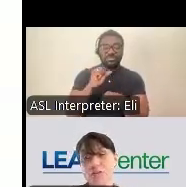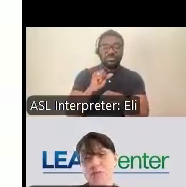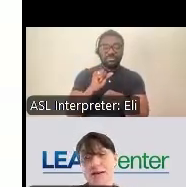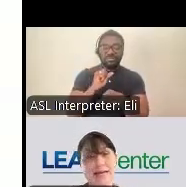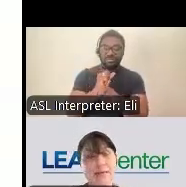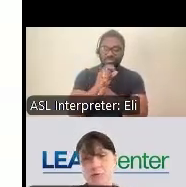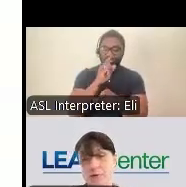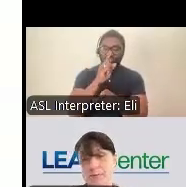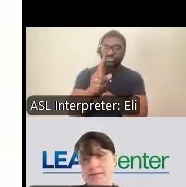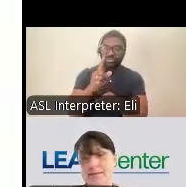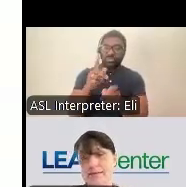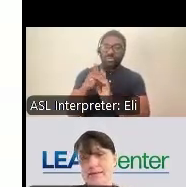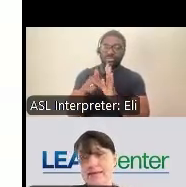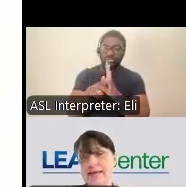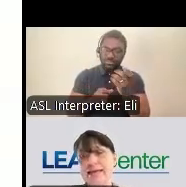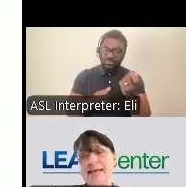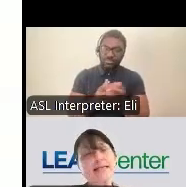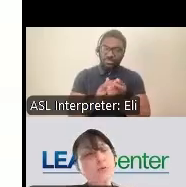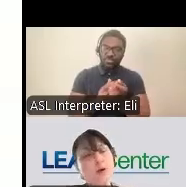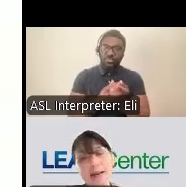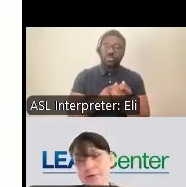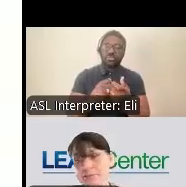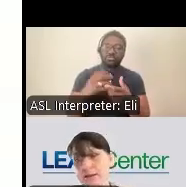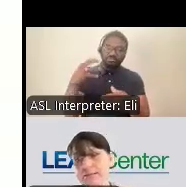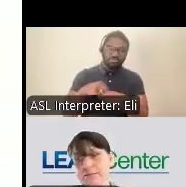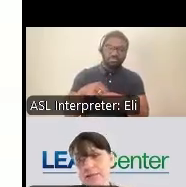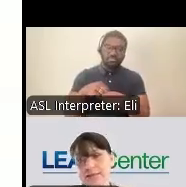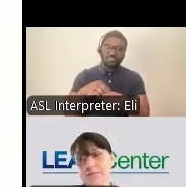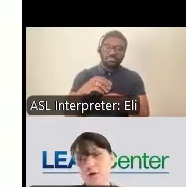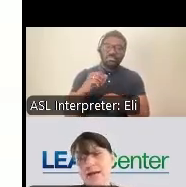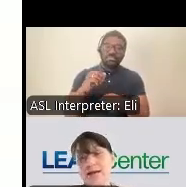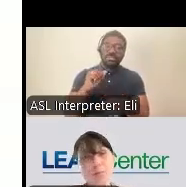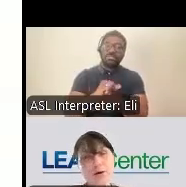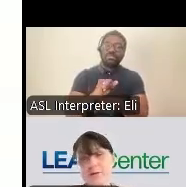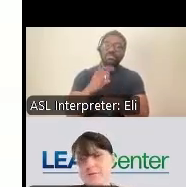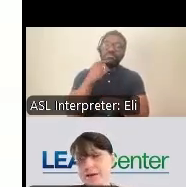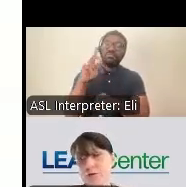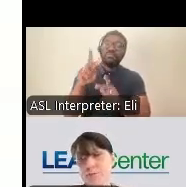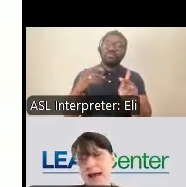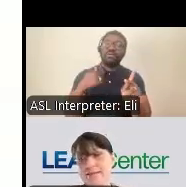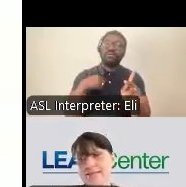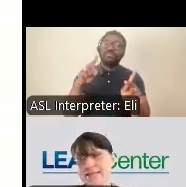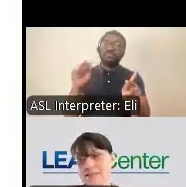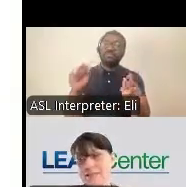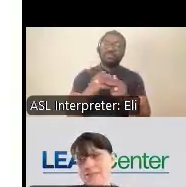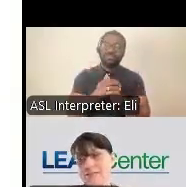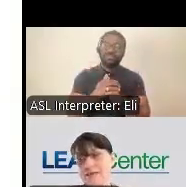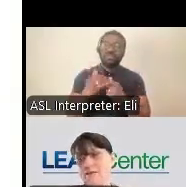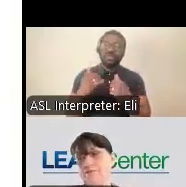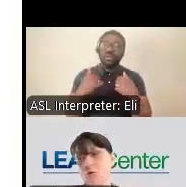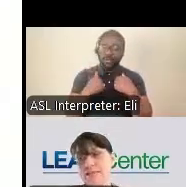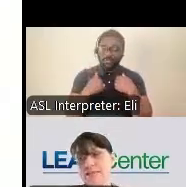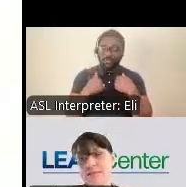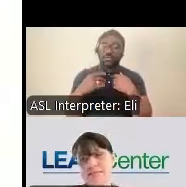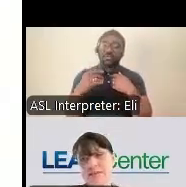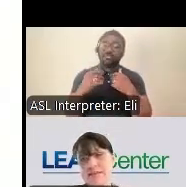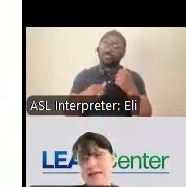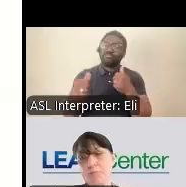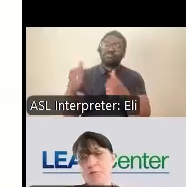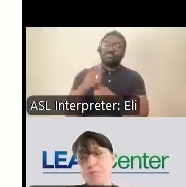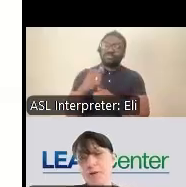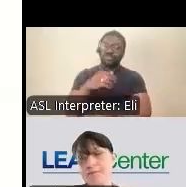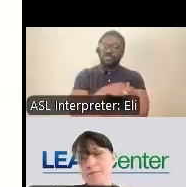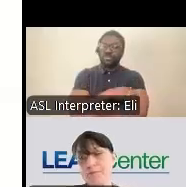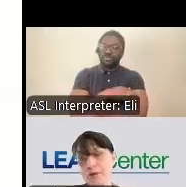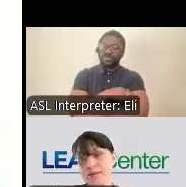competitive integrated employment. He has primary responsibility for a number of federal policy initiatives focused specifically